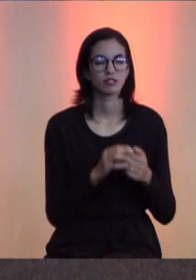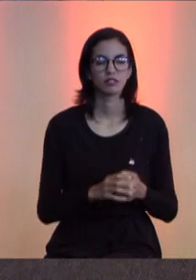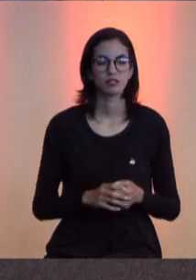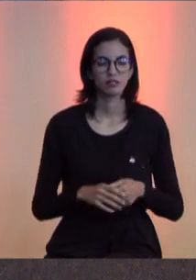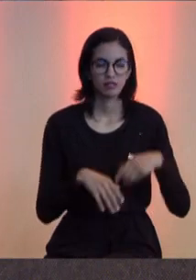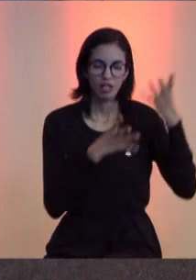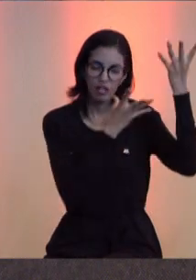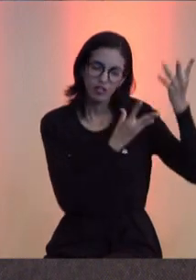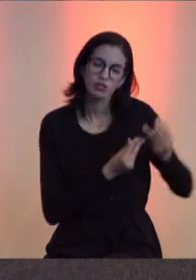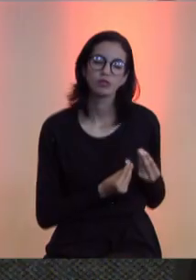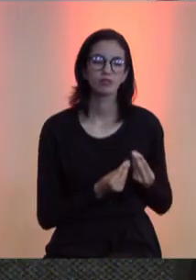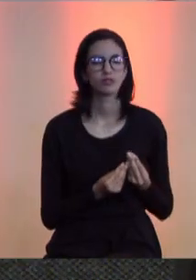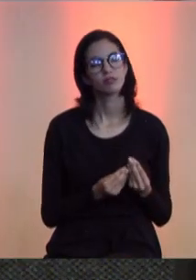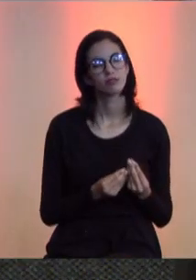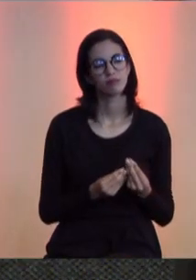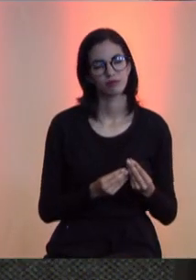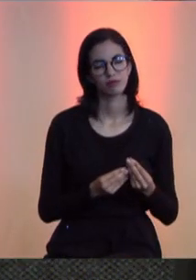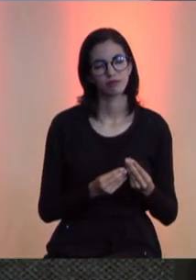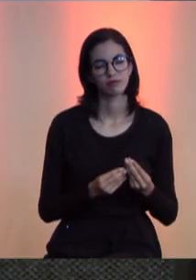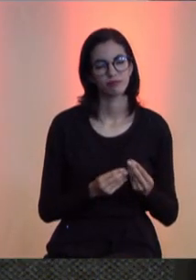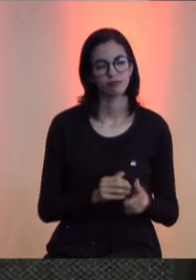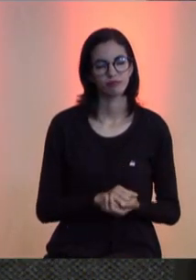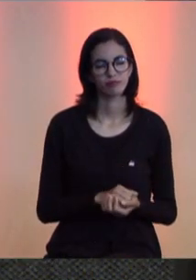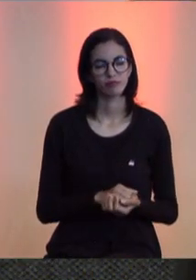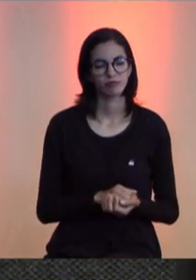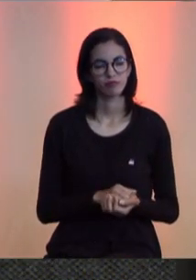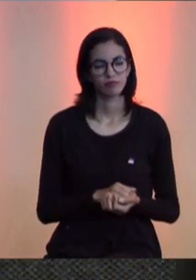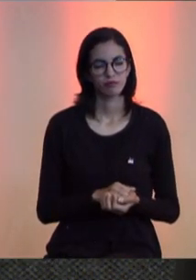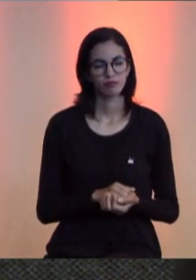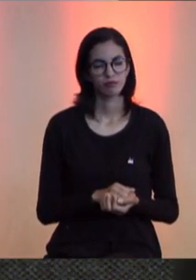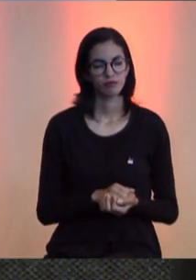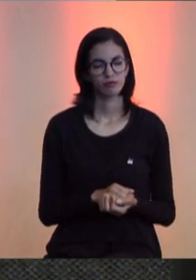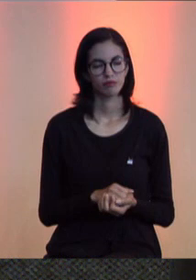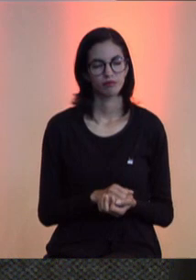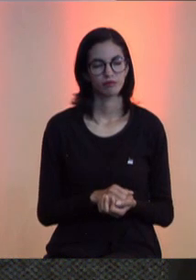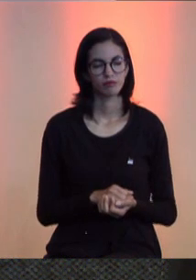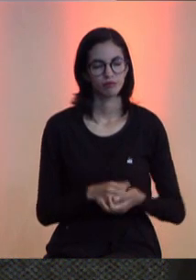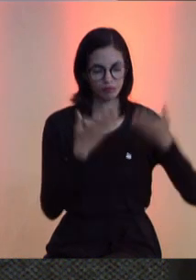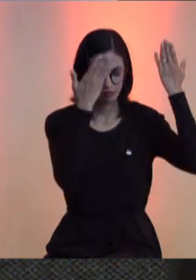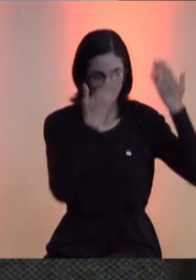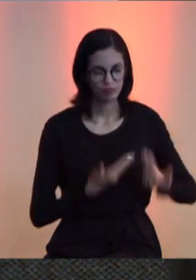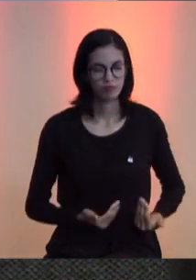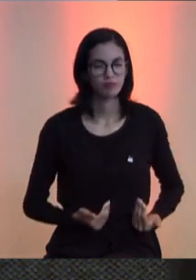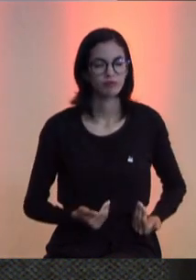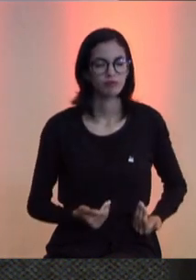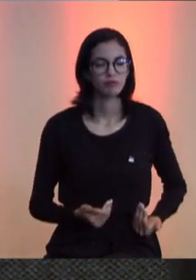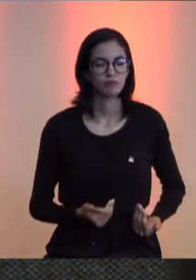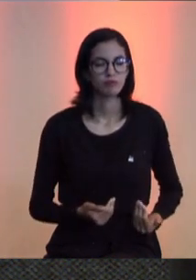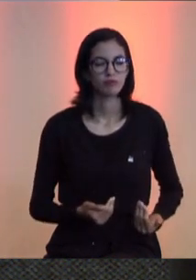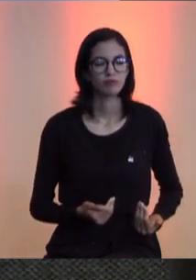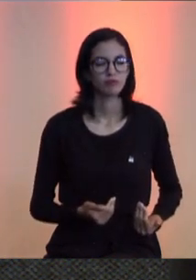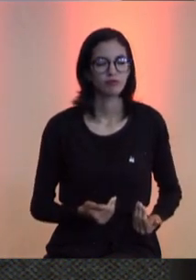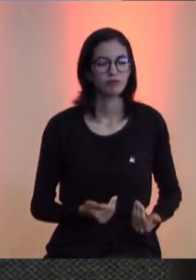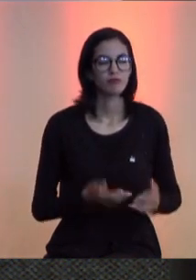mí un clavo. And on this nail hang the picture of Jesus Christ. Y de este el clavo cuelga